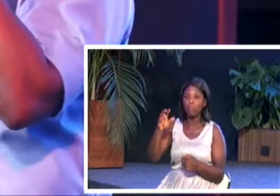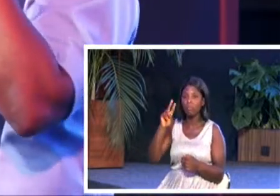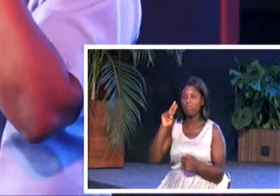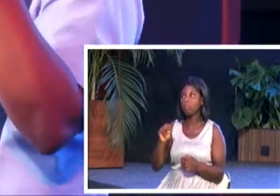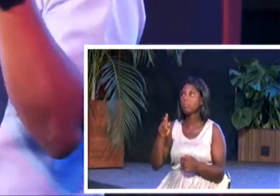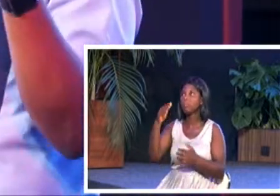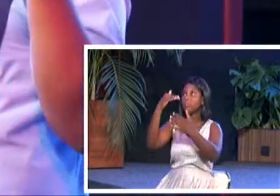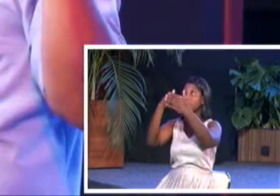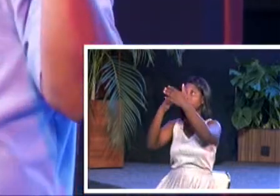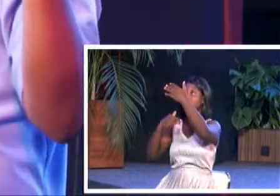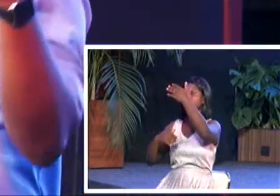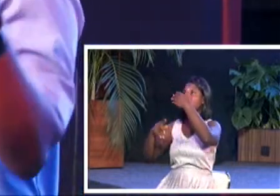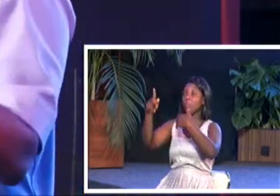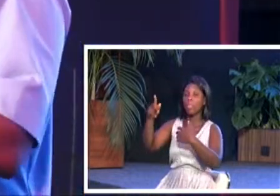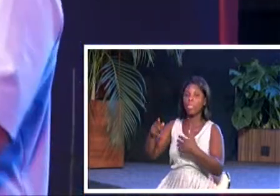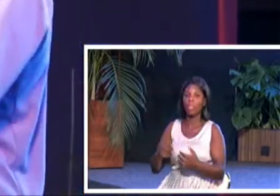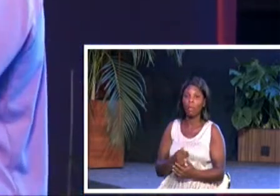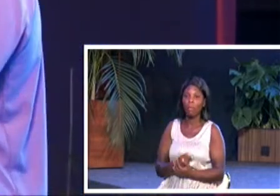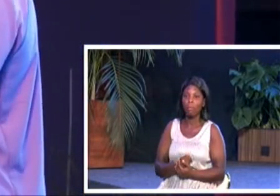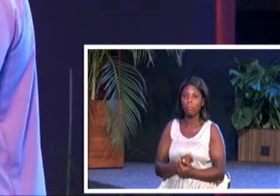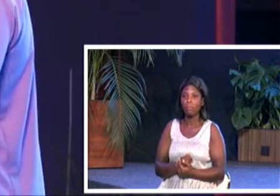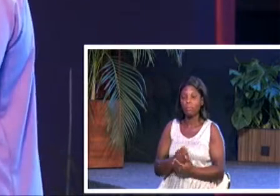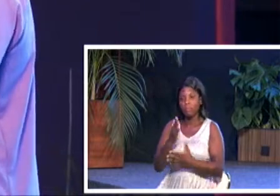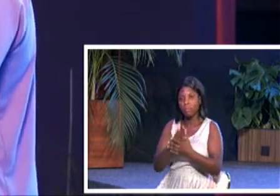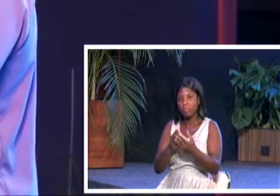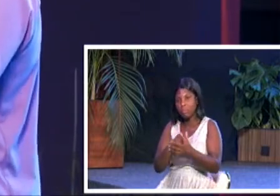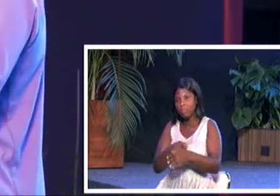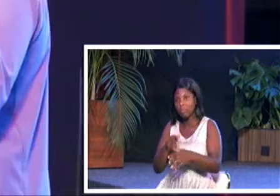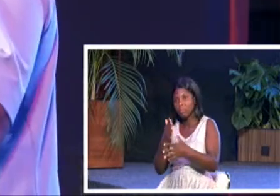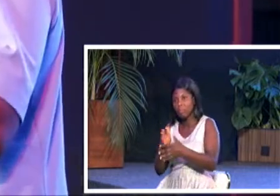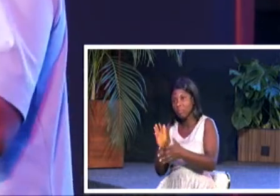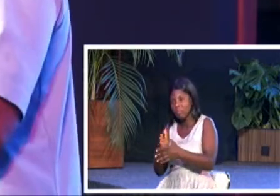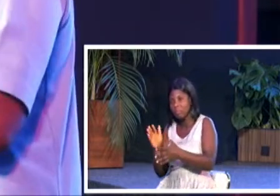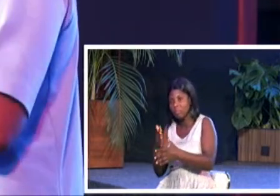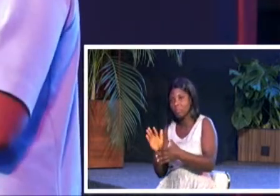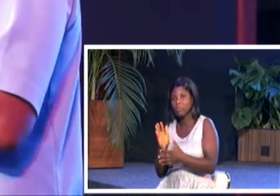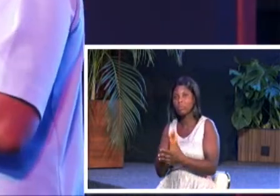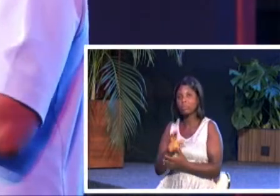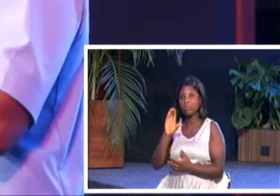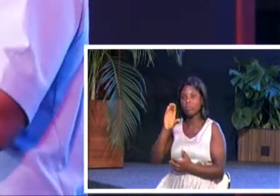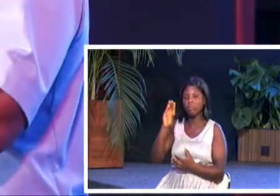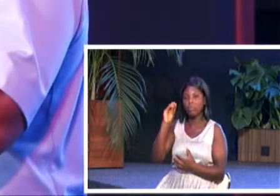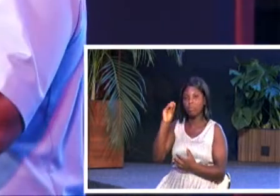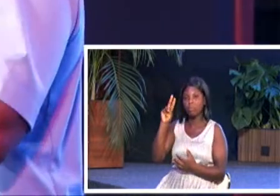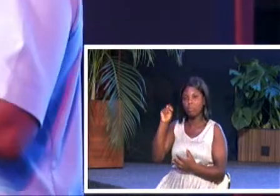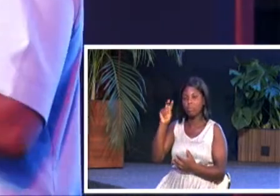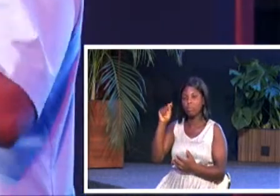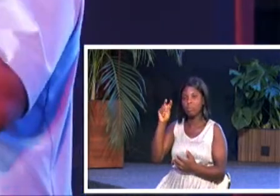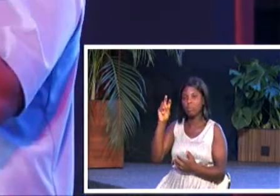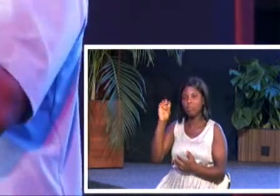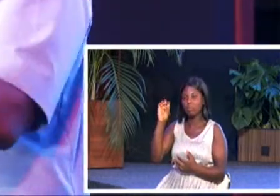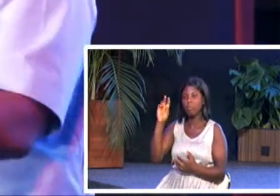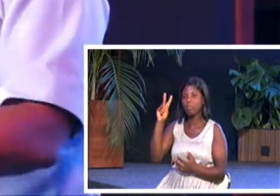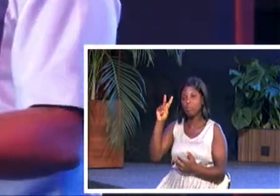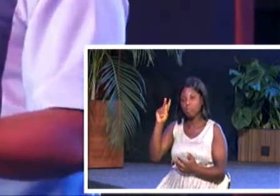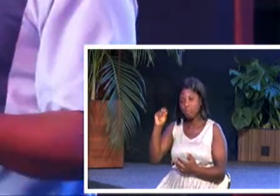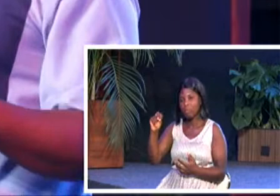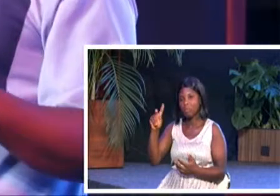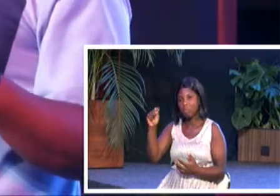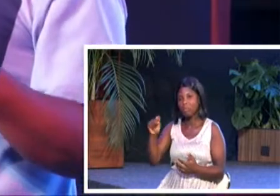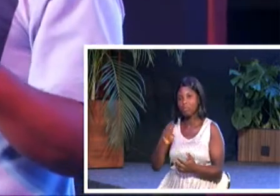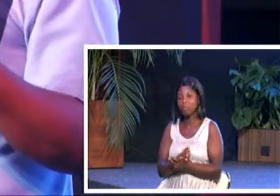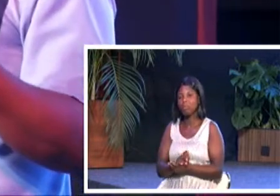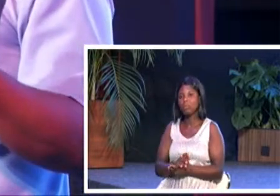creative. Sometimes when you share the content, the user content, it becomes boring. That's why companies do